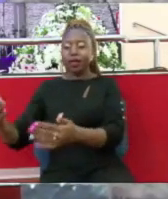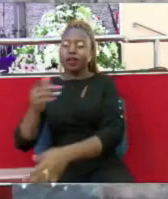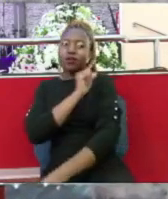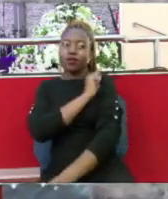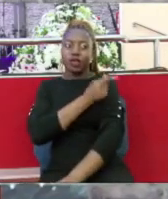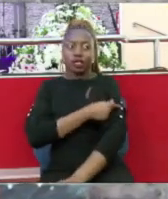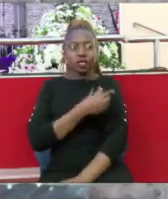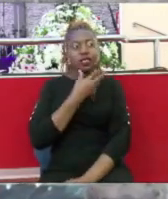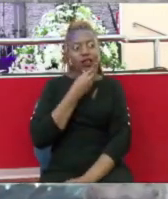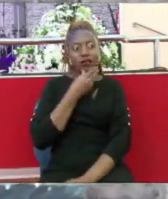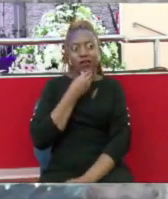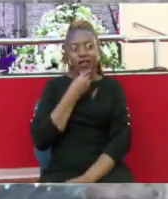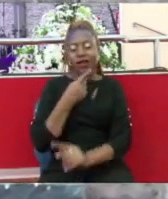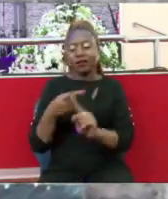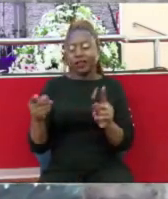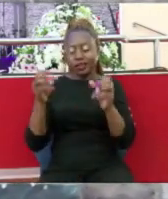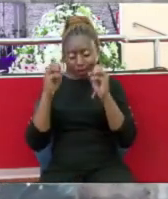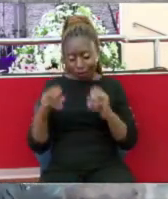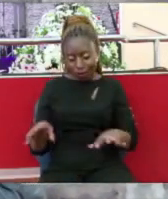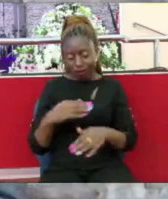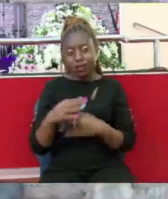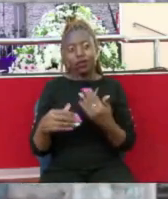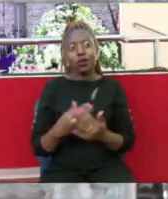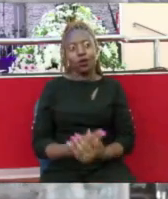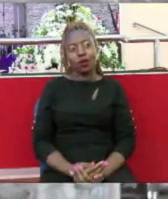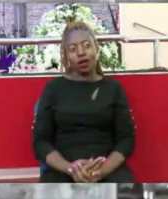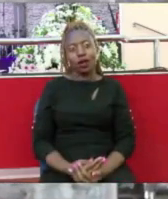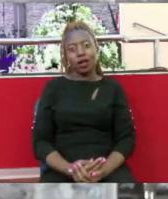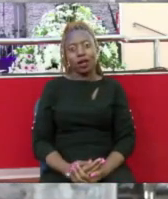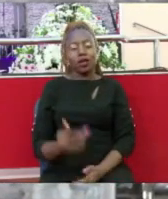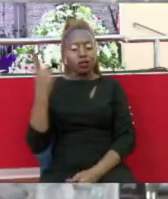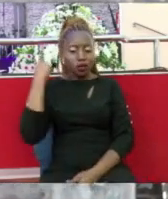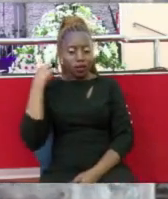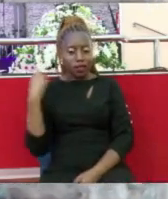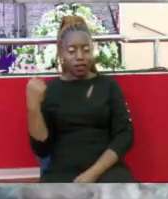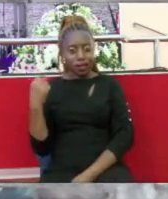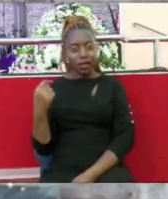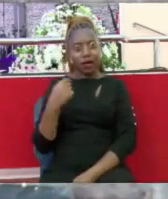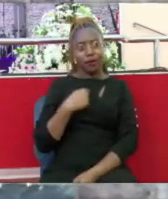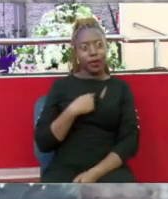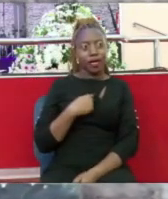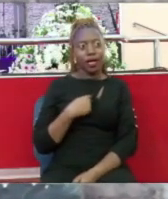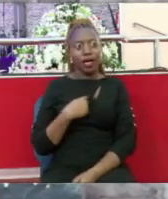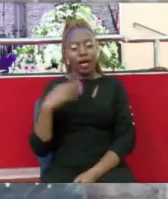yote. The same guys wrote to me an email the other day. And I preached to them and I told them, stop what